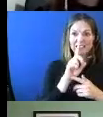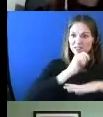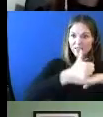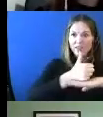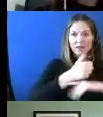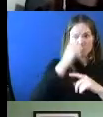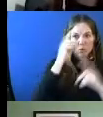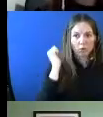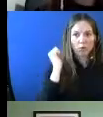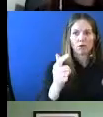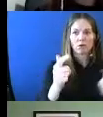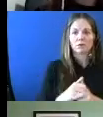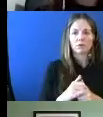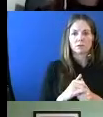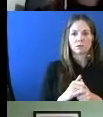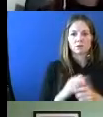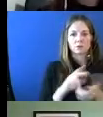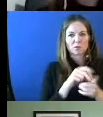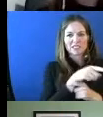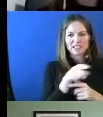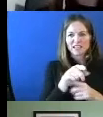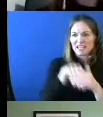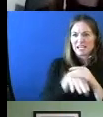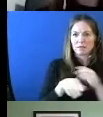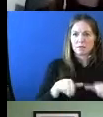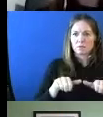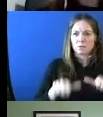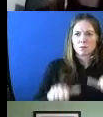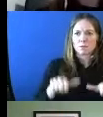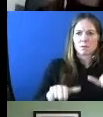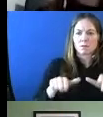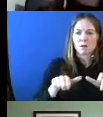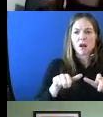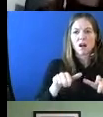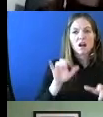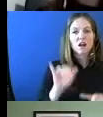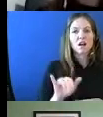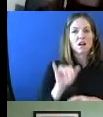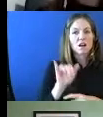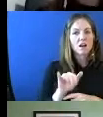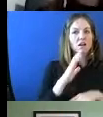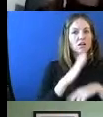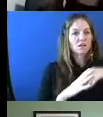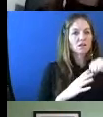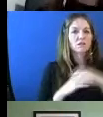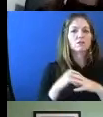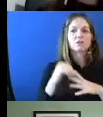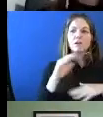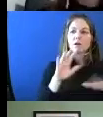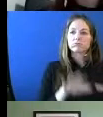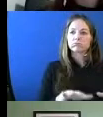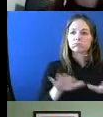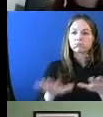we have for our participants, and that's part of that trust gaining process. And, you know, that's when they